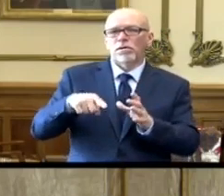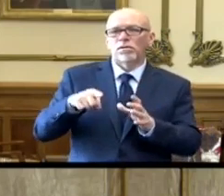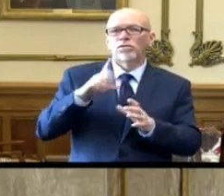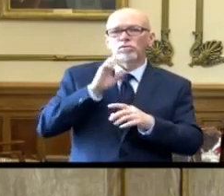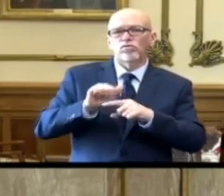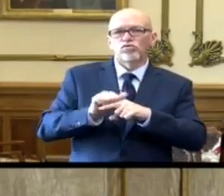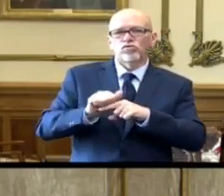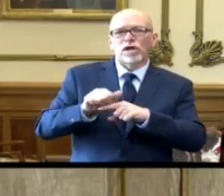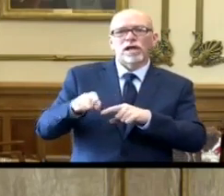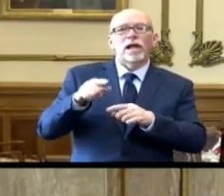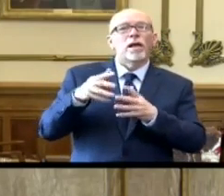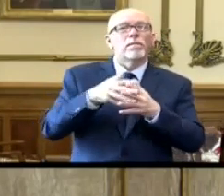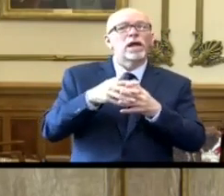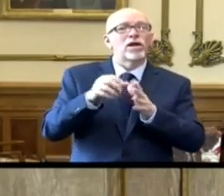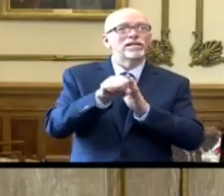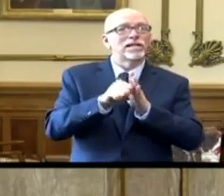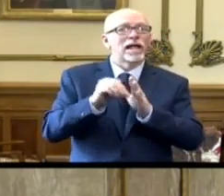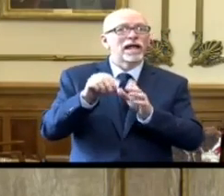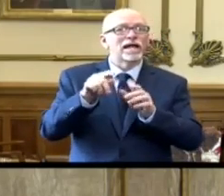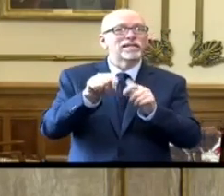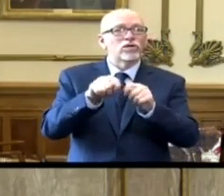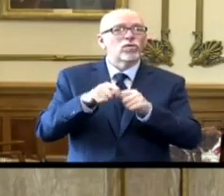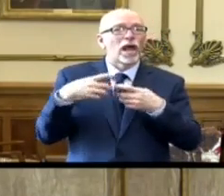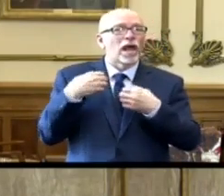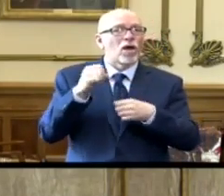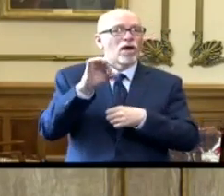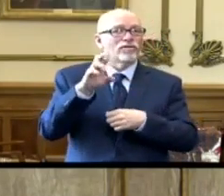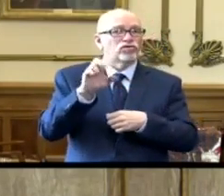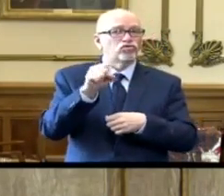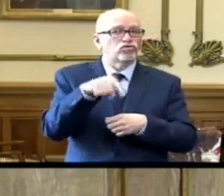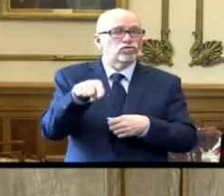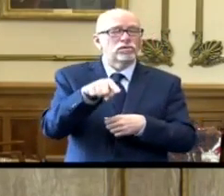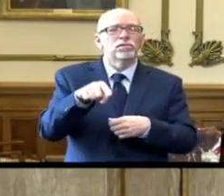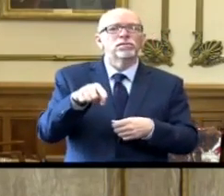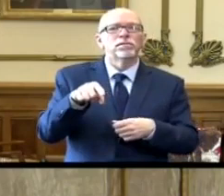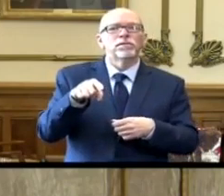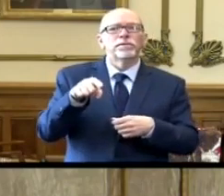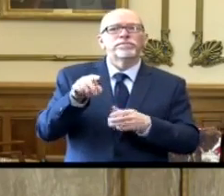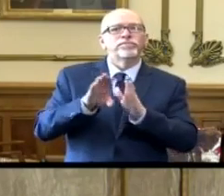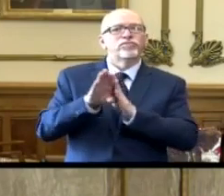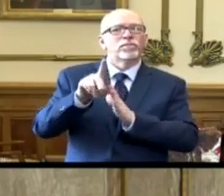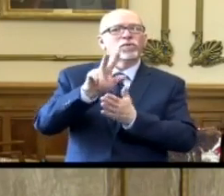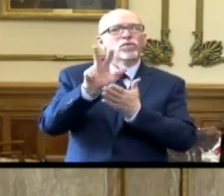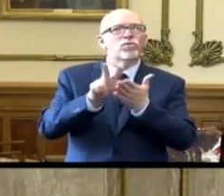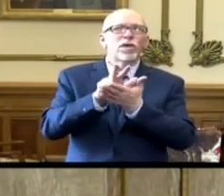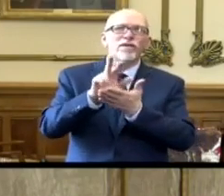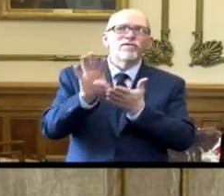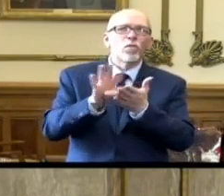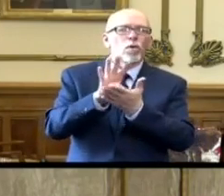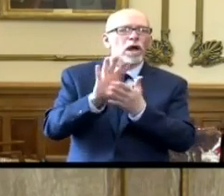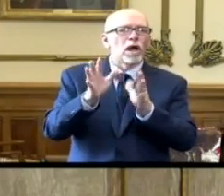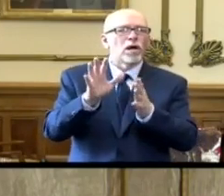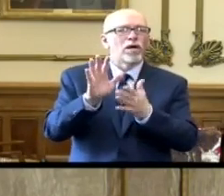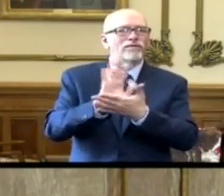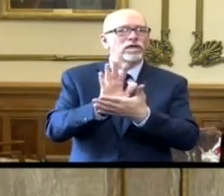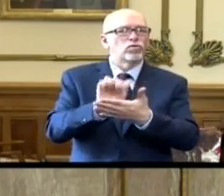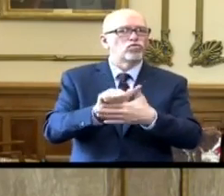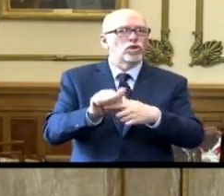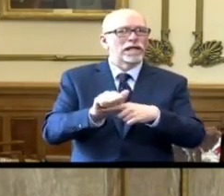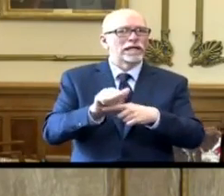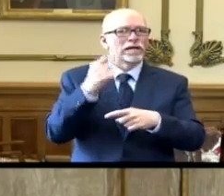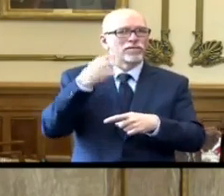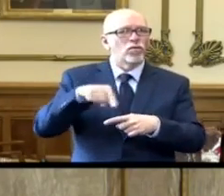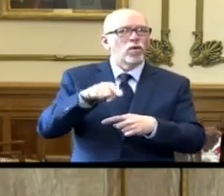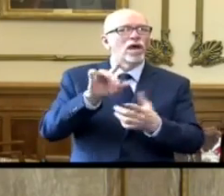be training. The American State and Territorial Health Officers have actually put together a 3-hour to 4-hour video training